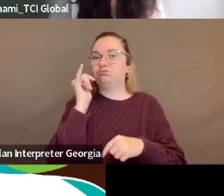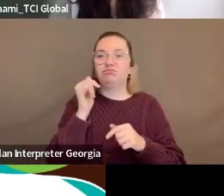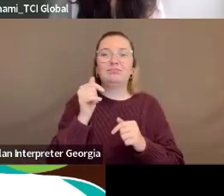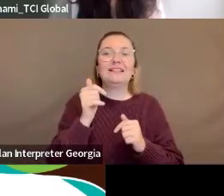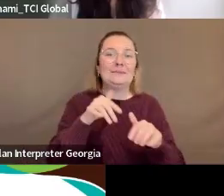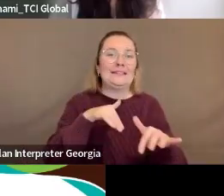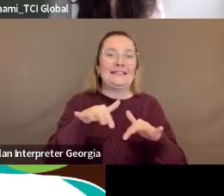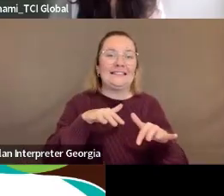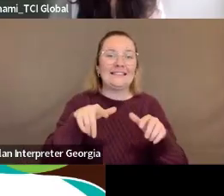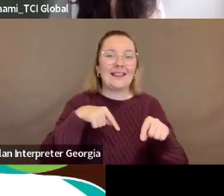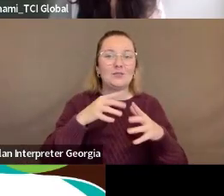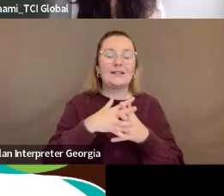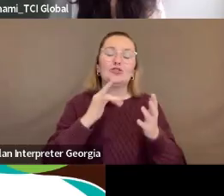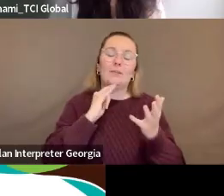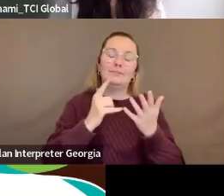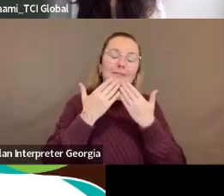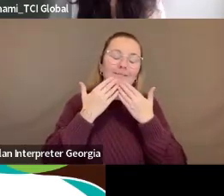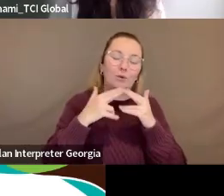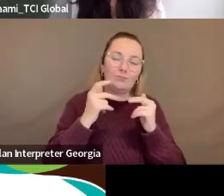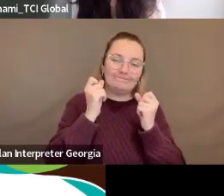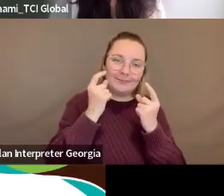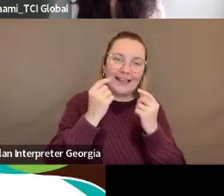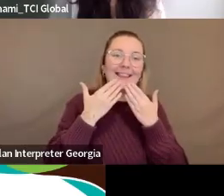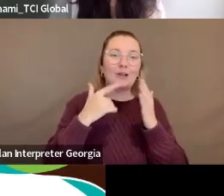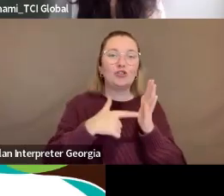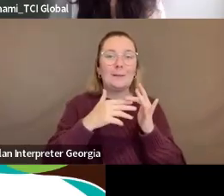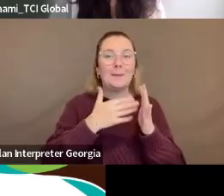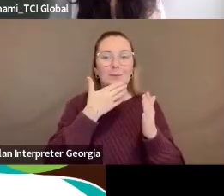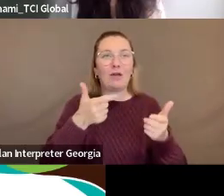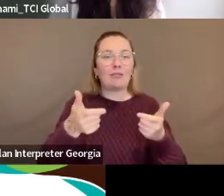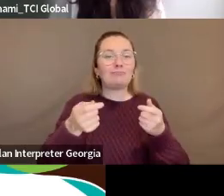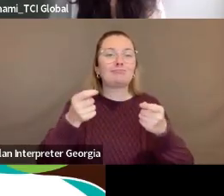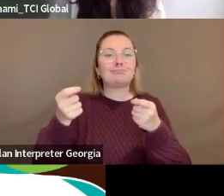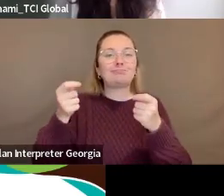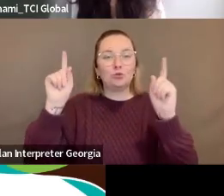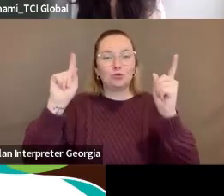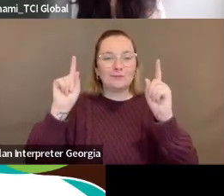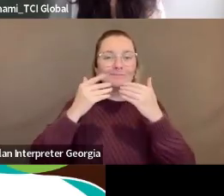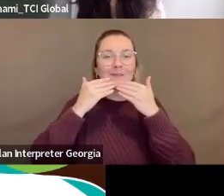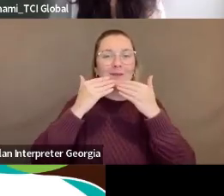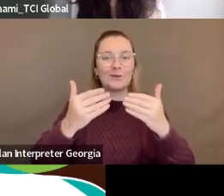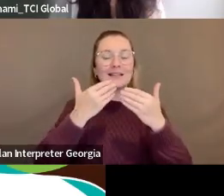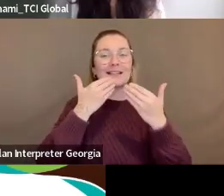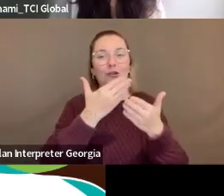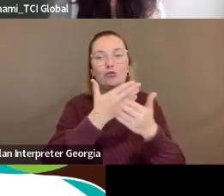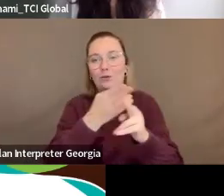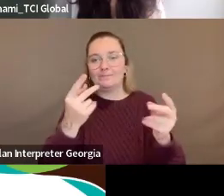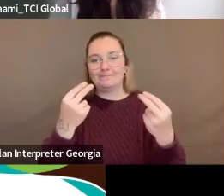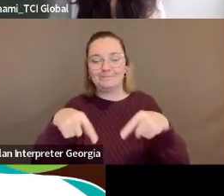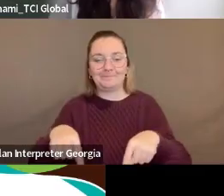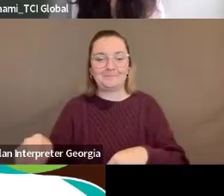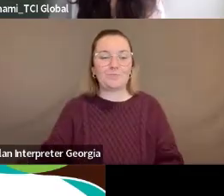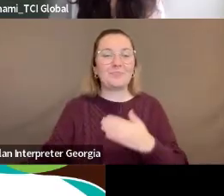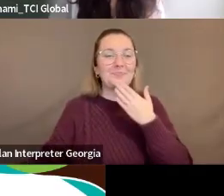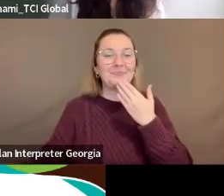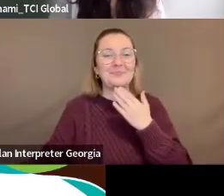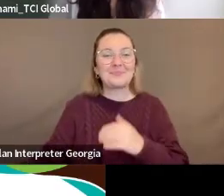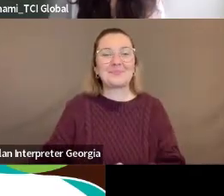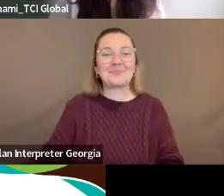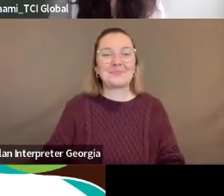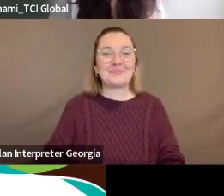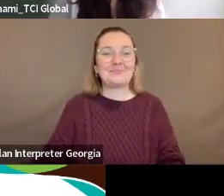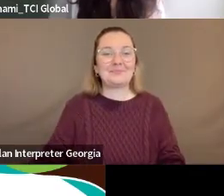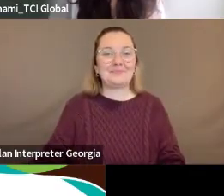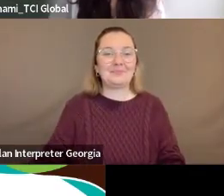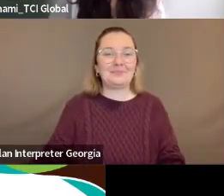yeah, thank you for your grace. And Tim, thank you for your beautiful facilitation of this session as well, and to everyone as well. Thank you.